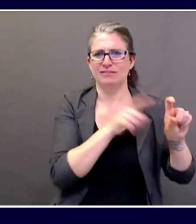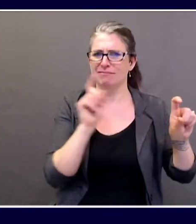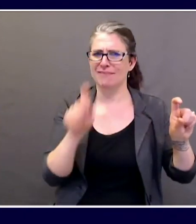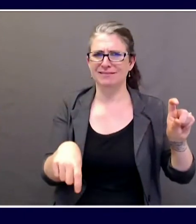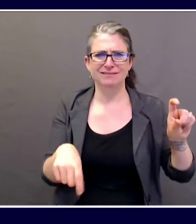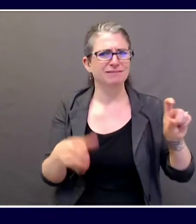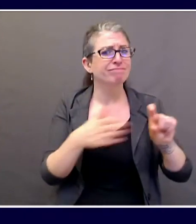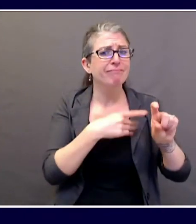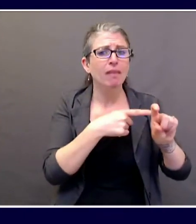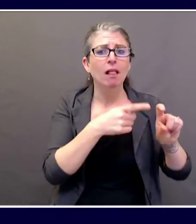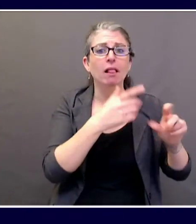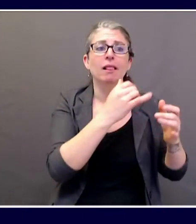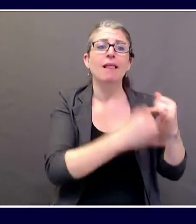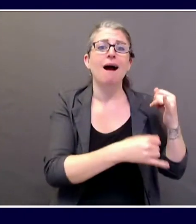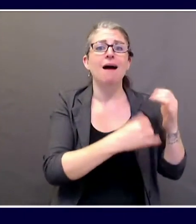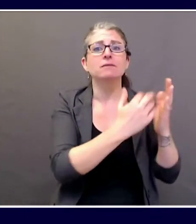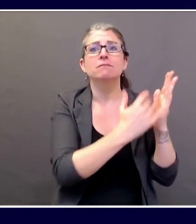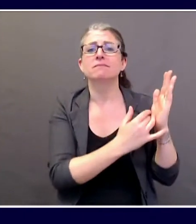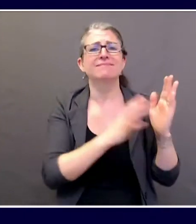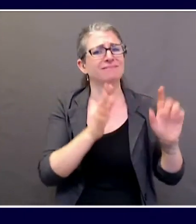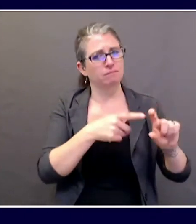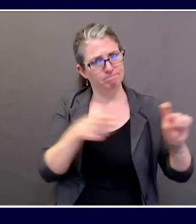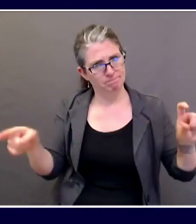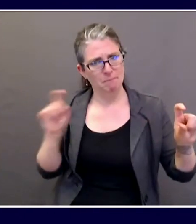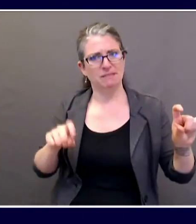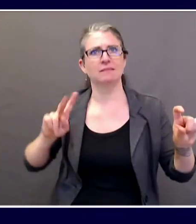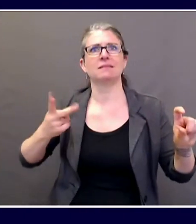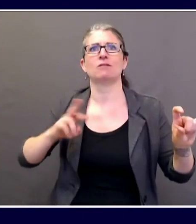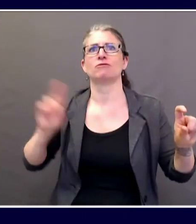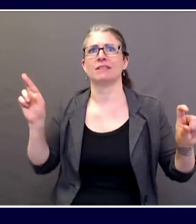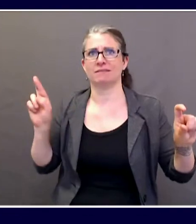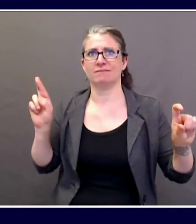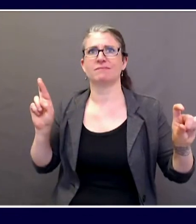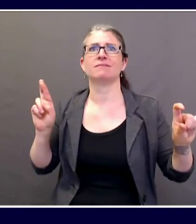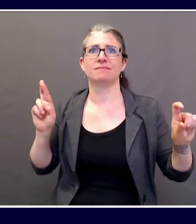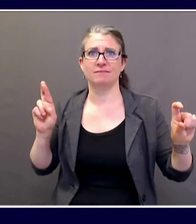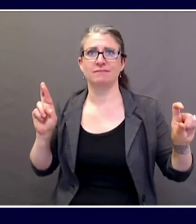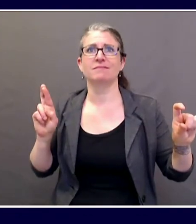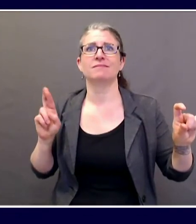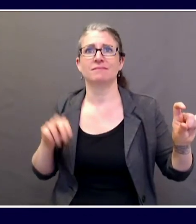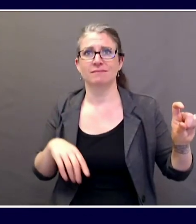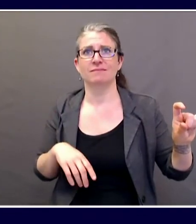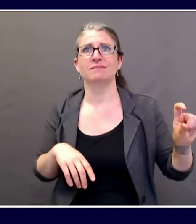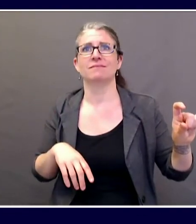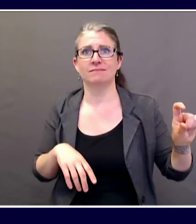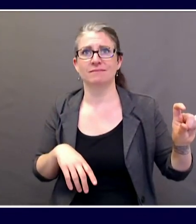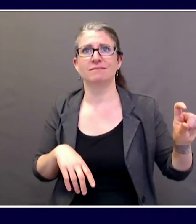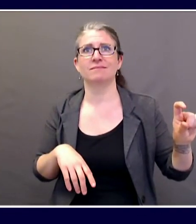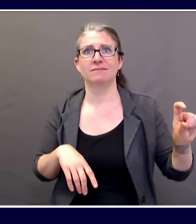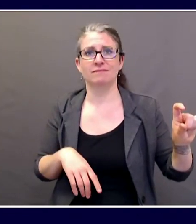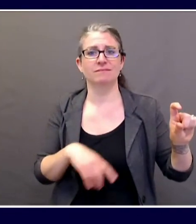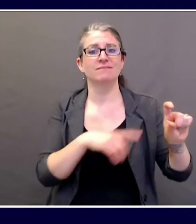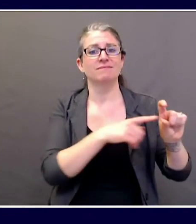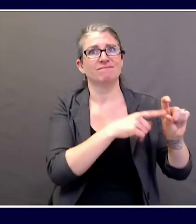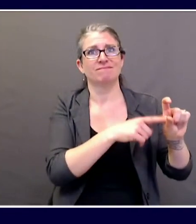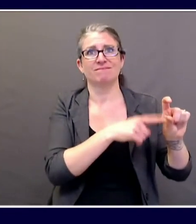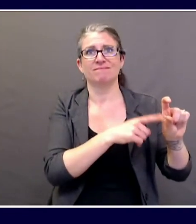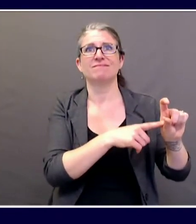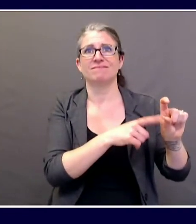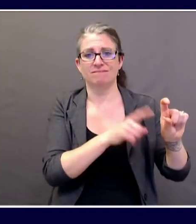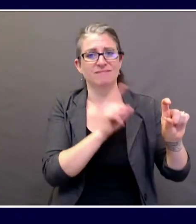look for people like they're signing up for a first dose, they were wondering if they could go through trying to register someplace else where they can